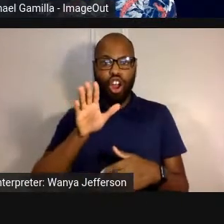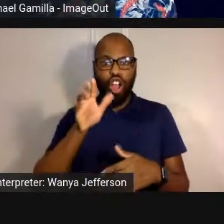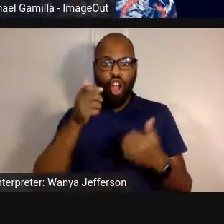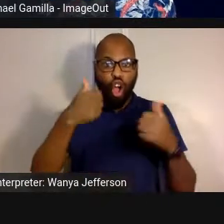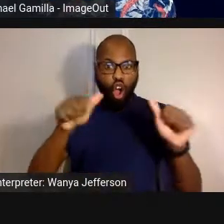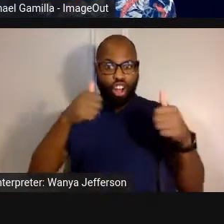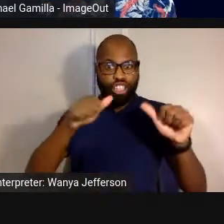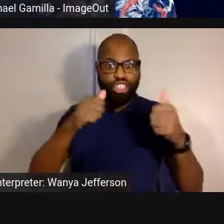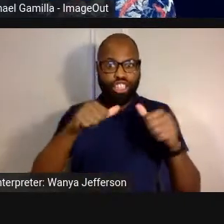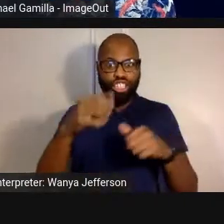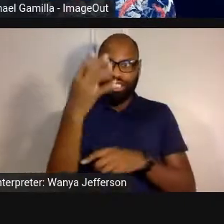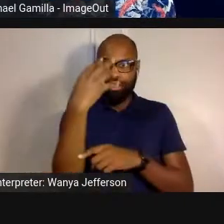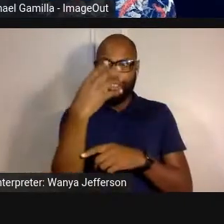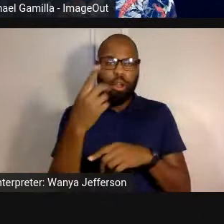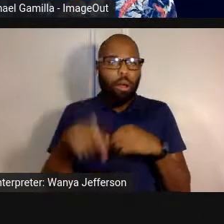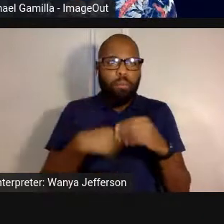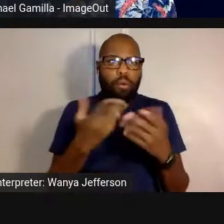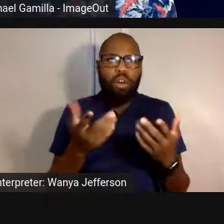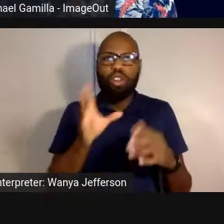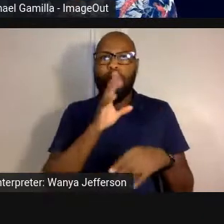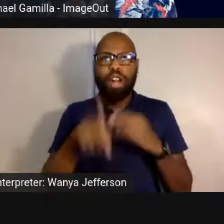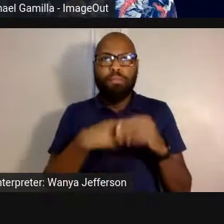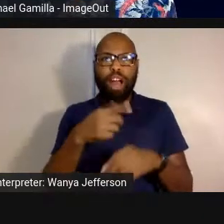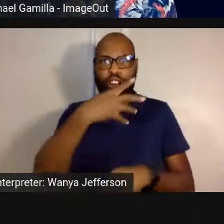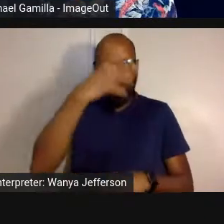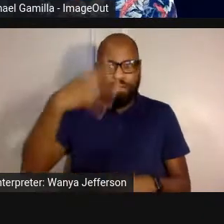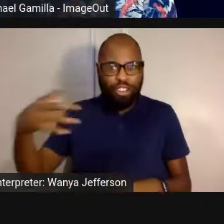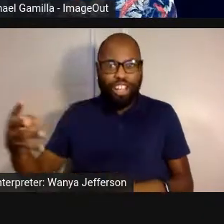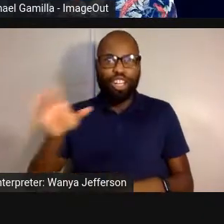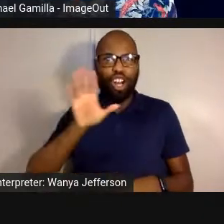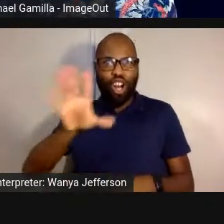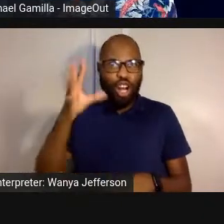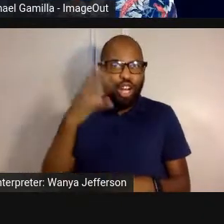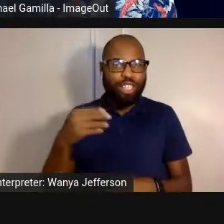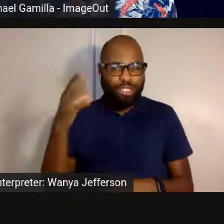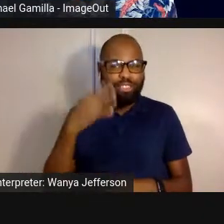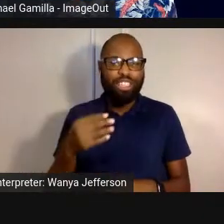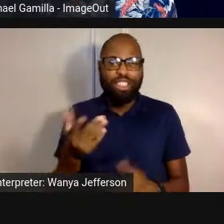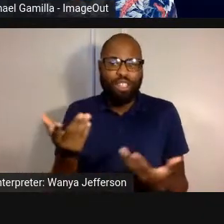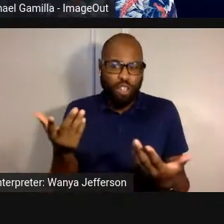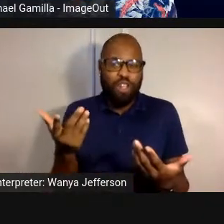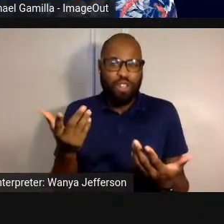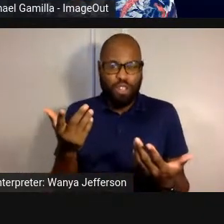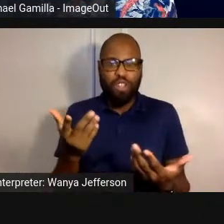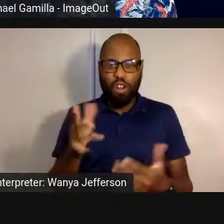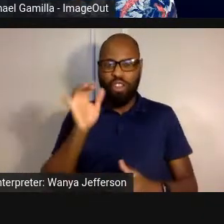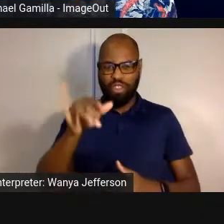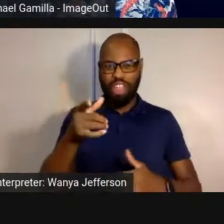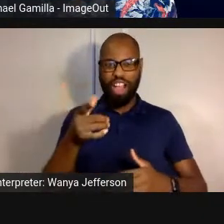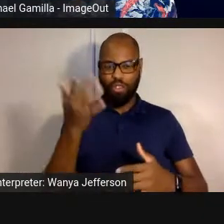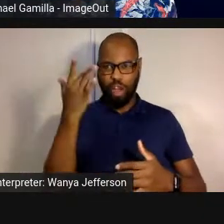about immigration. She had to talk about her immigration experience, and that's what drew us so closely